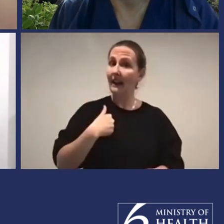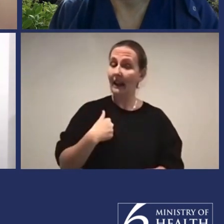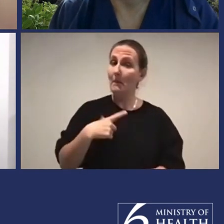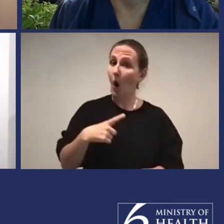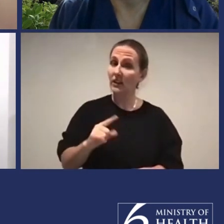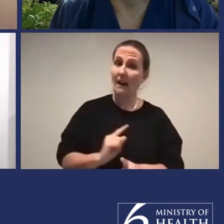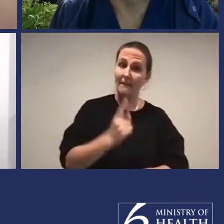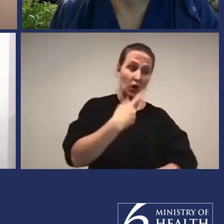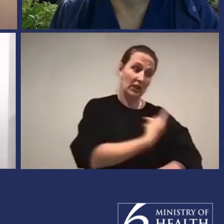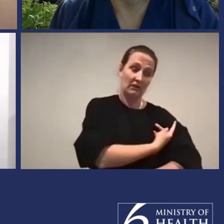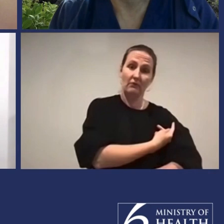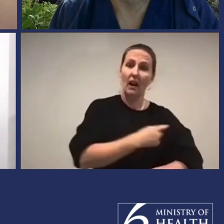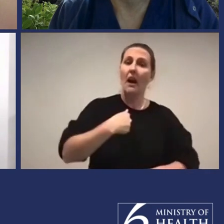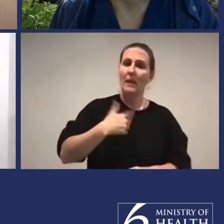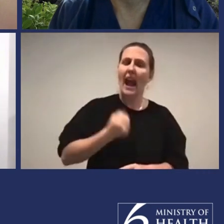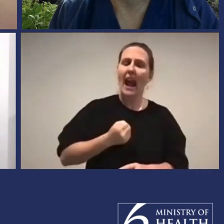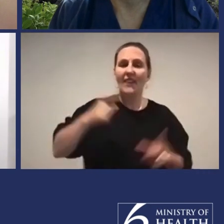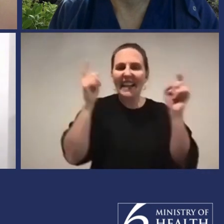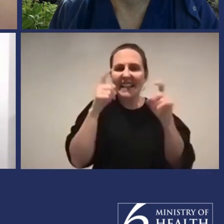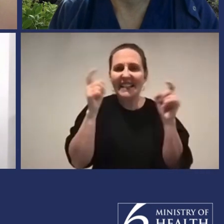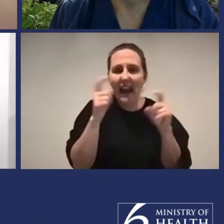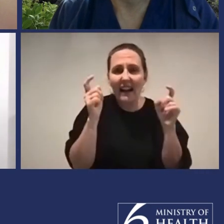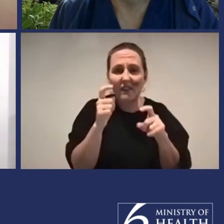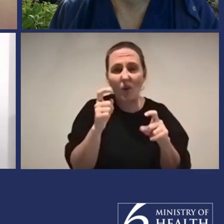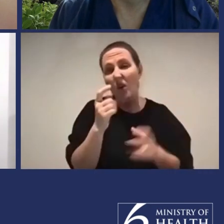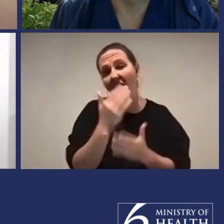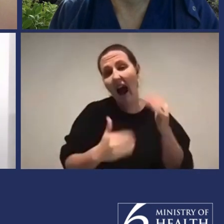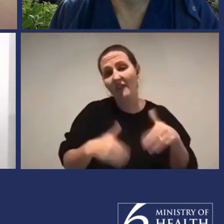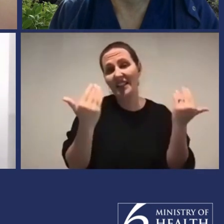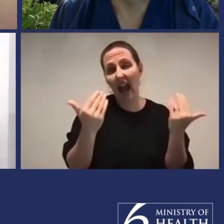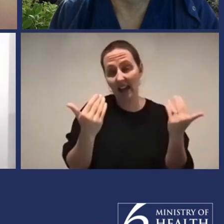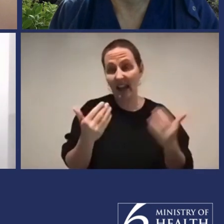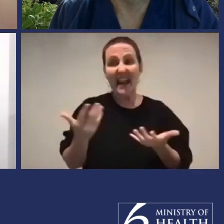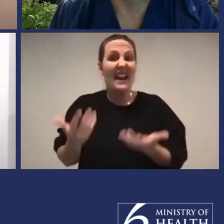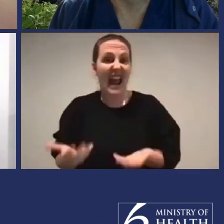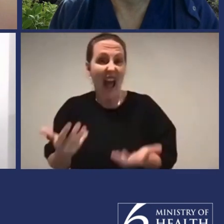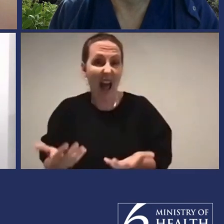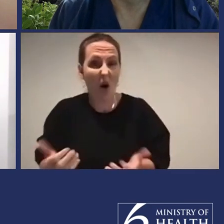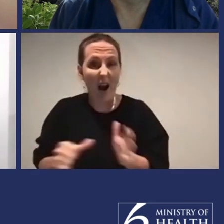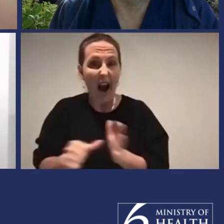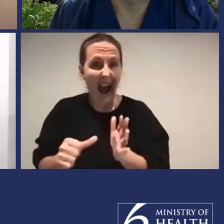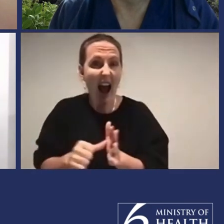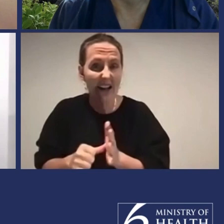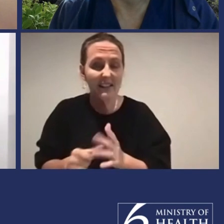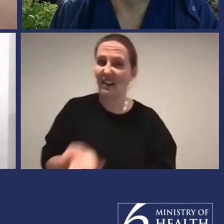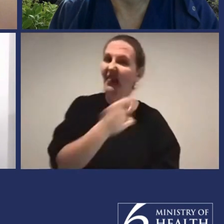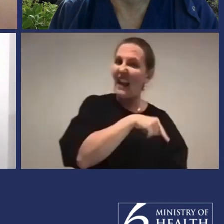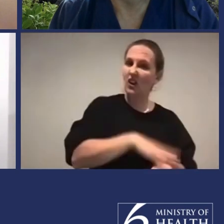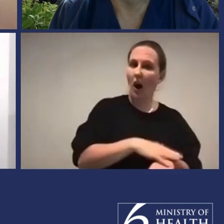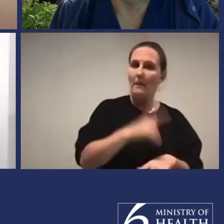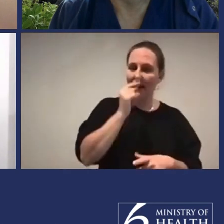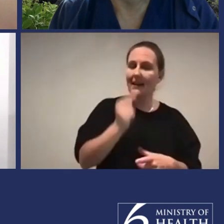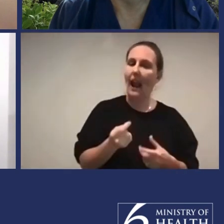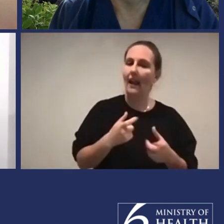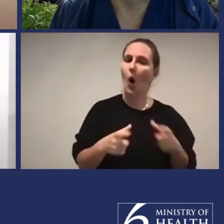with my daughter now, and I would not want to deal with that. That story is to ask you the question, would you recommend that mums